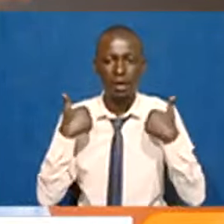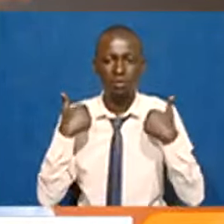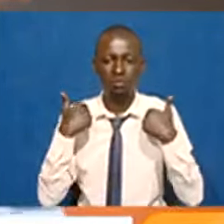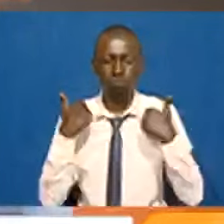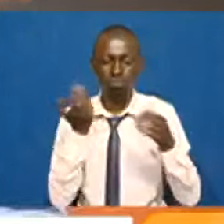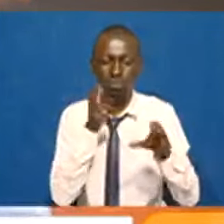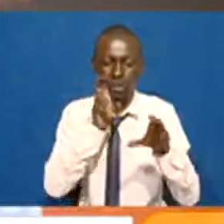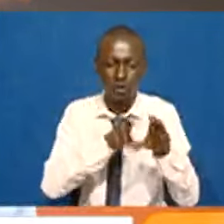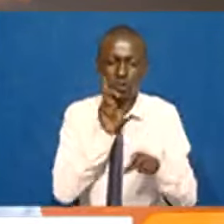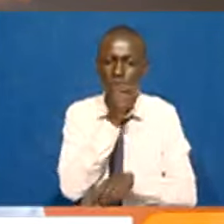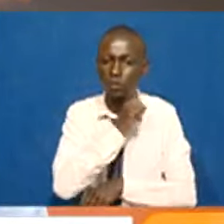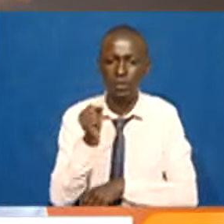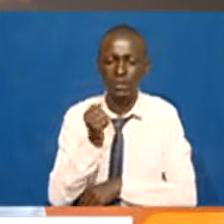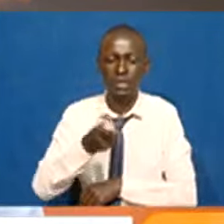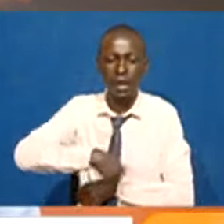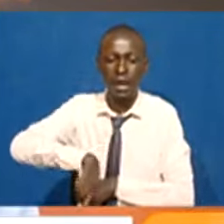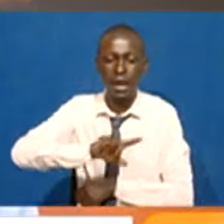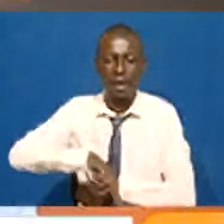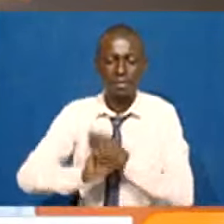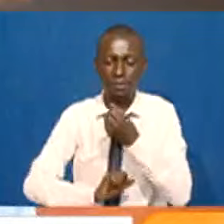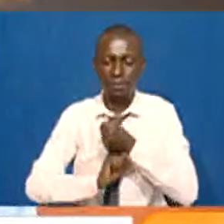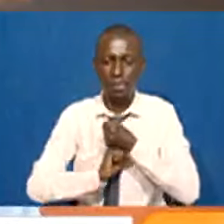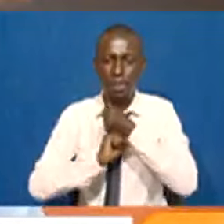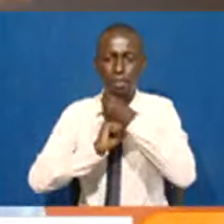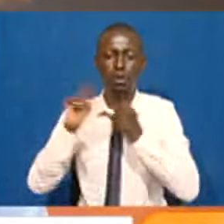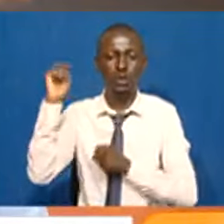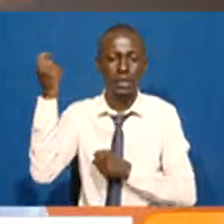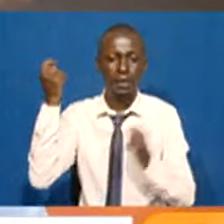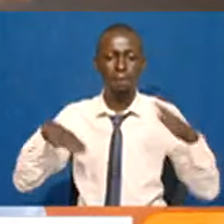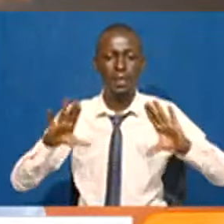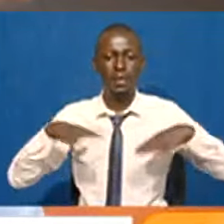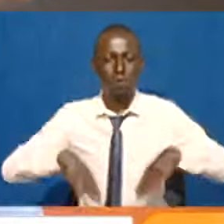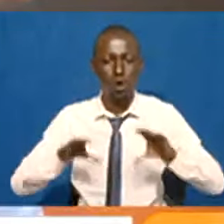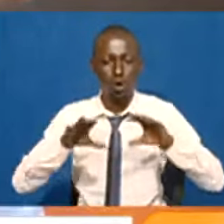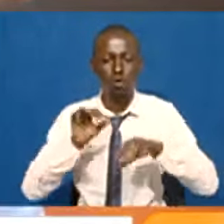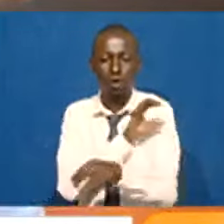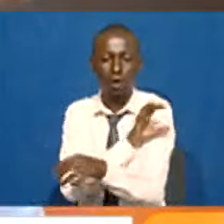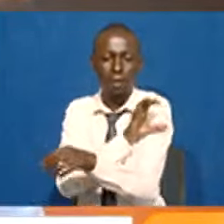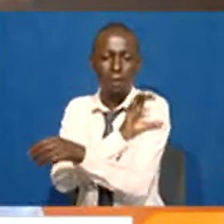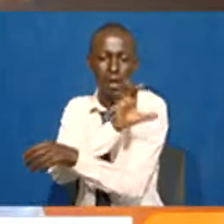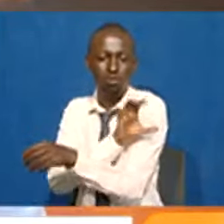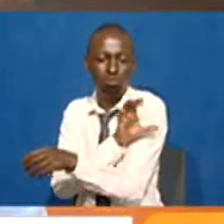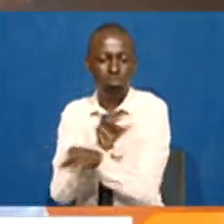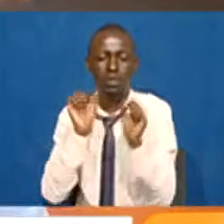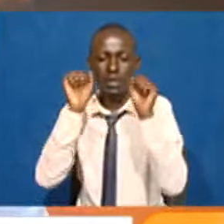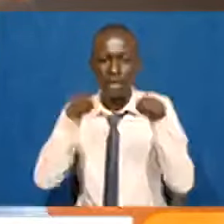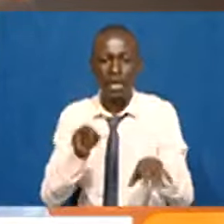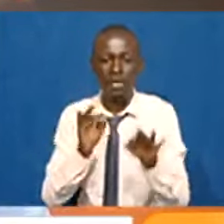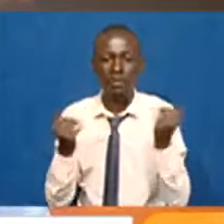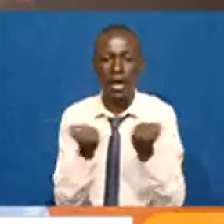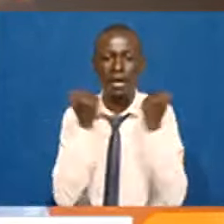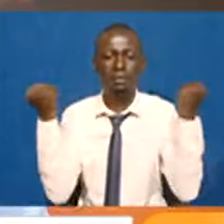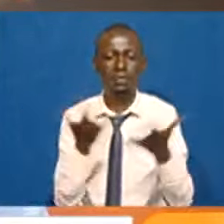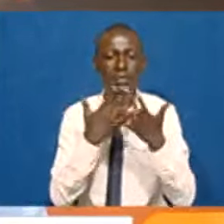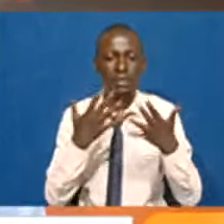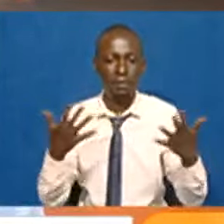Okay. So we facilitate Kenyans to get empowered in the event of unforeseen